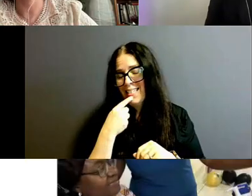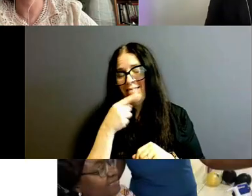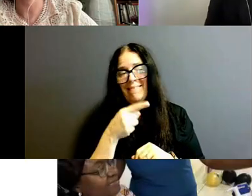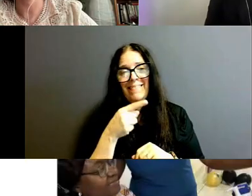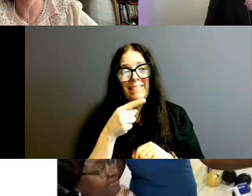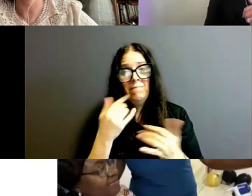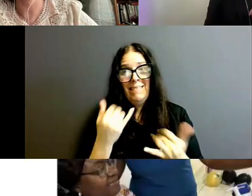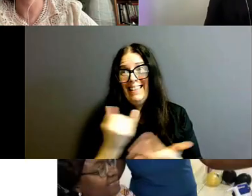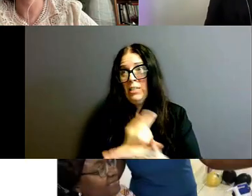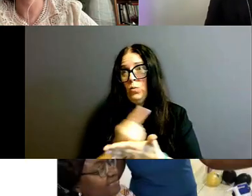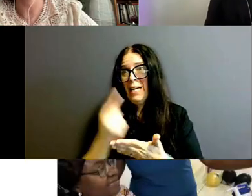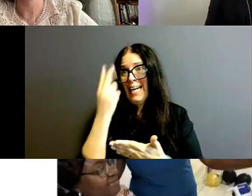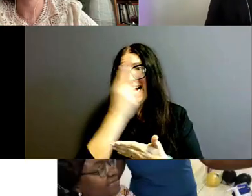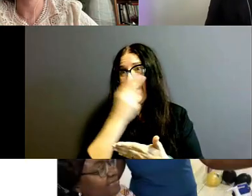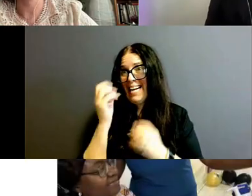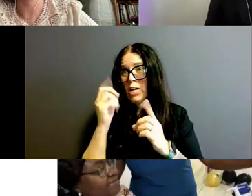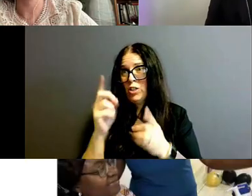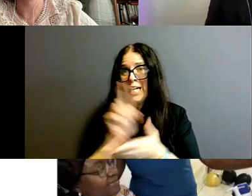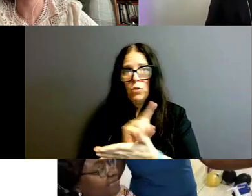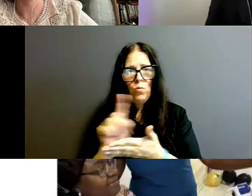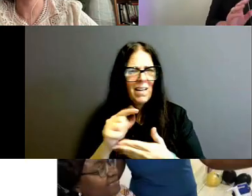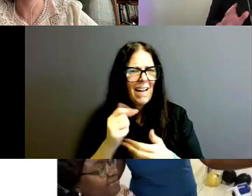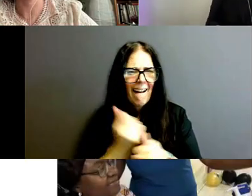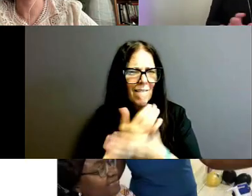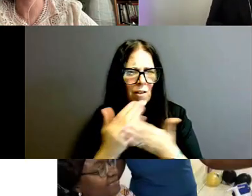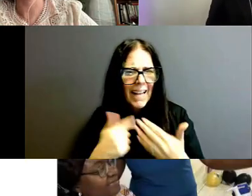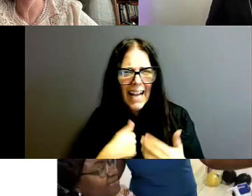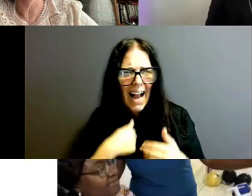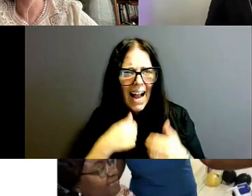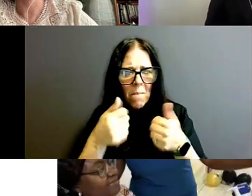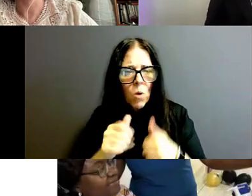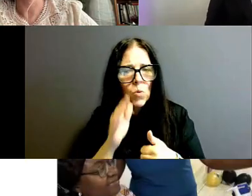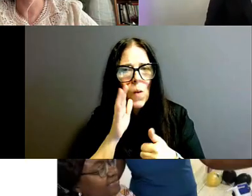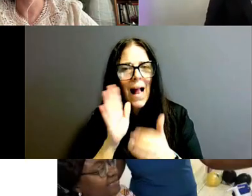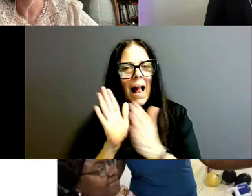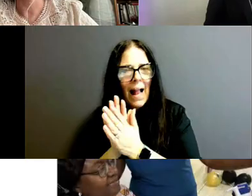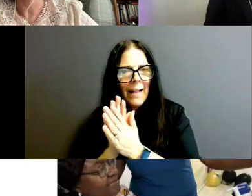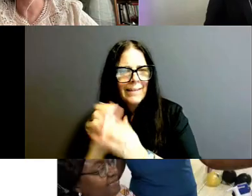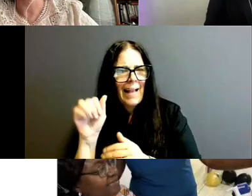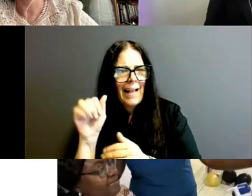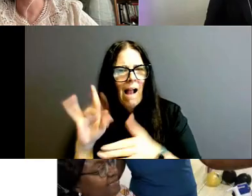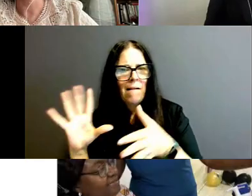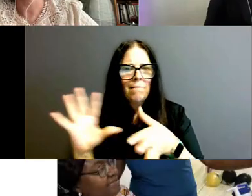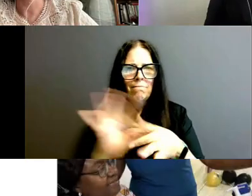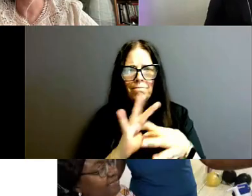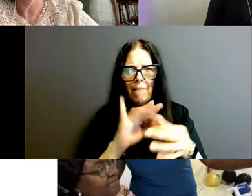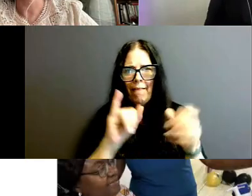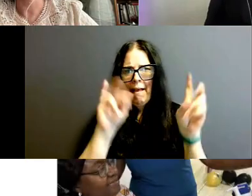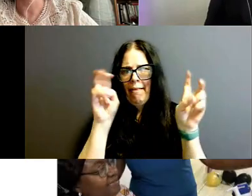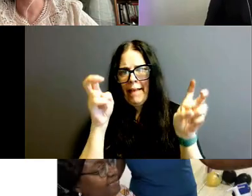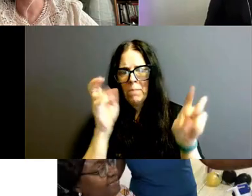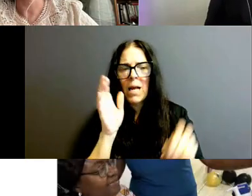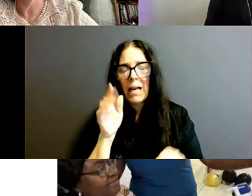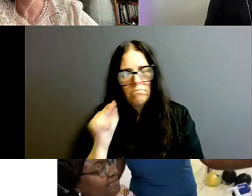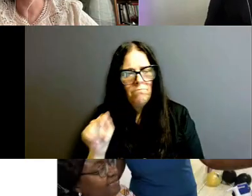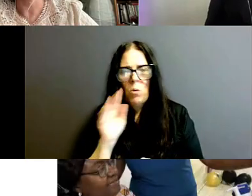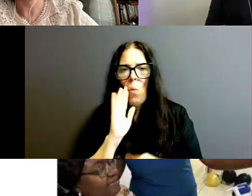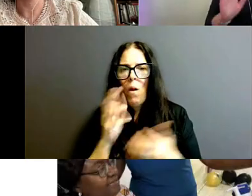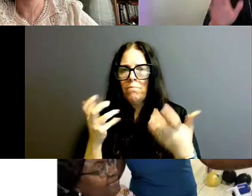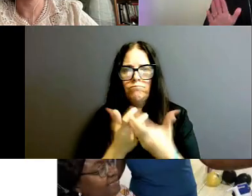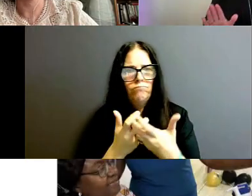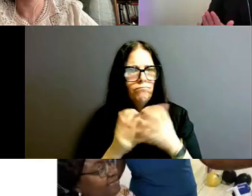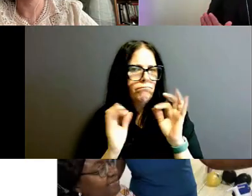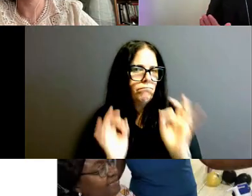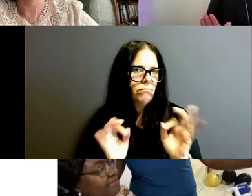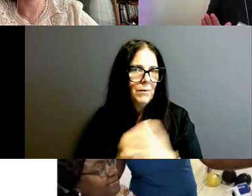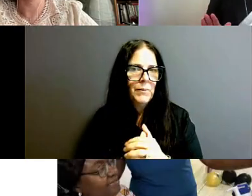Week, everything that I'm going to post, I'm going to ask AI to tie it to the theme, and it'll do a good job on that.